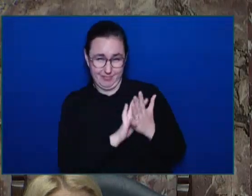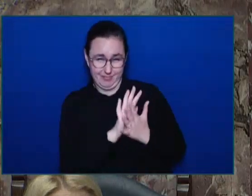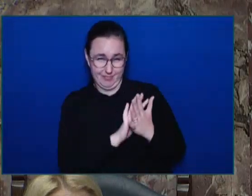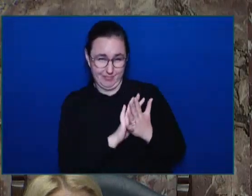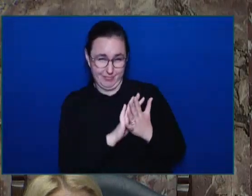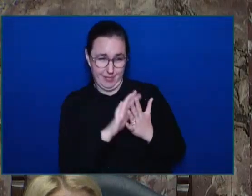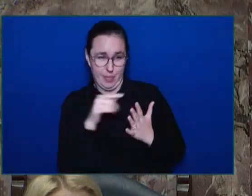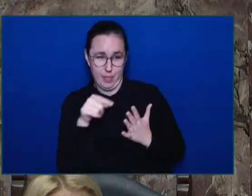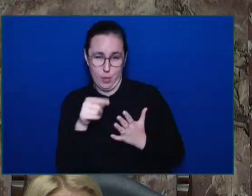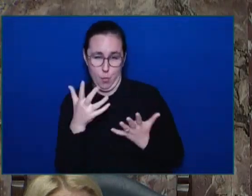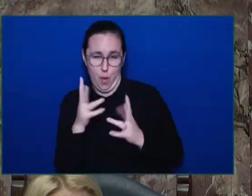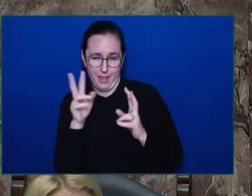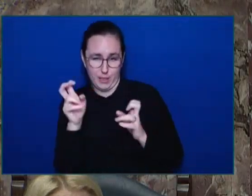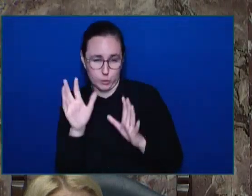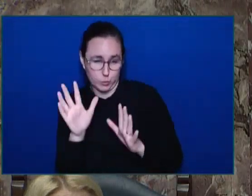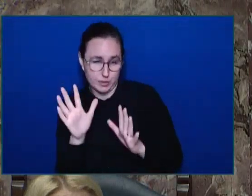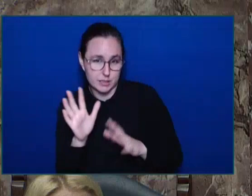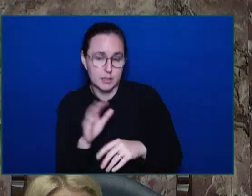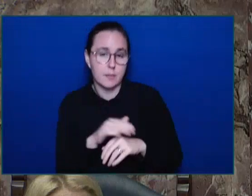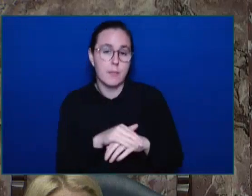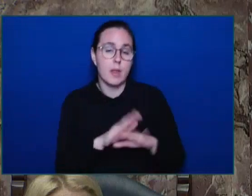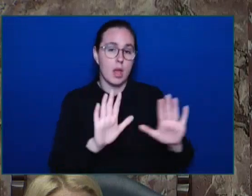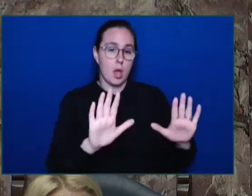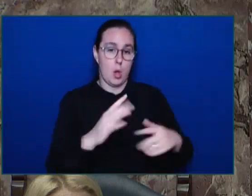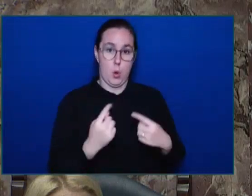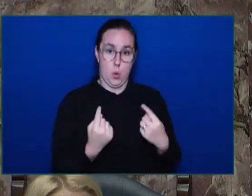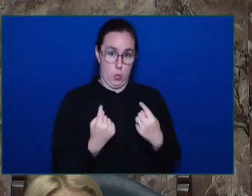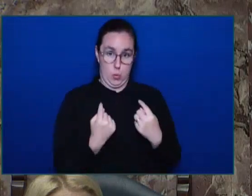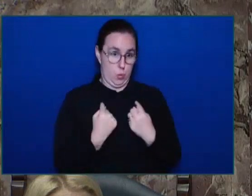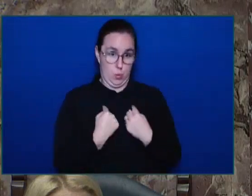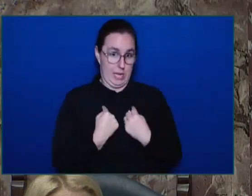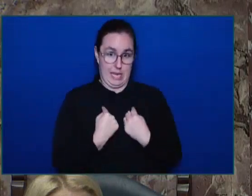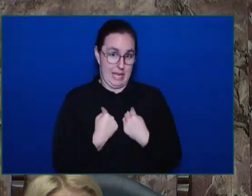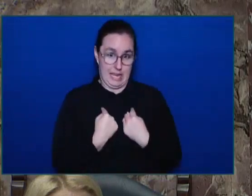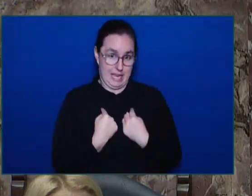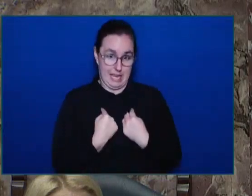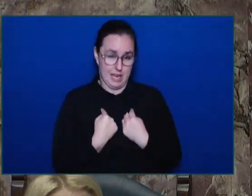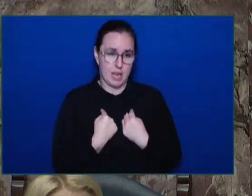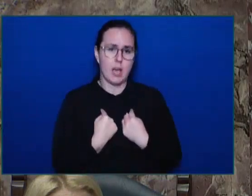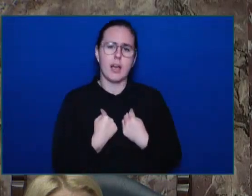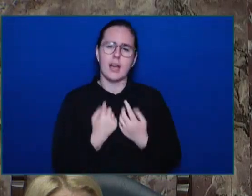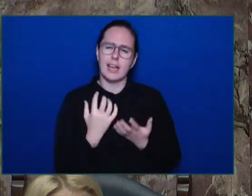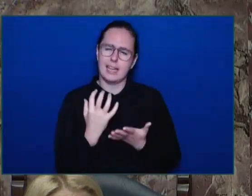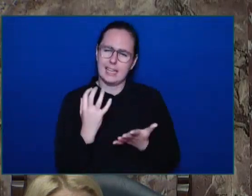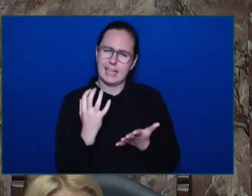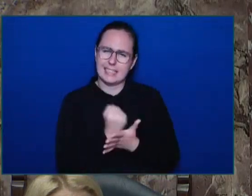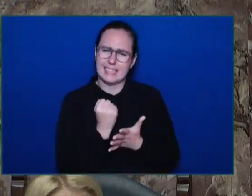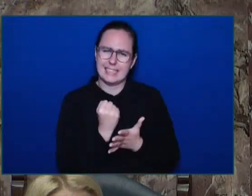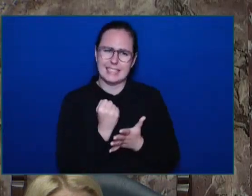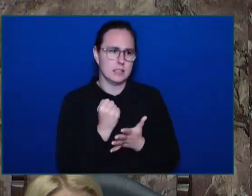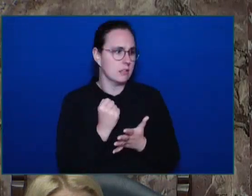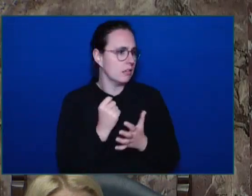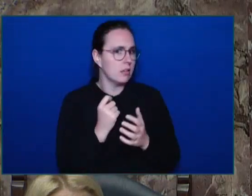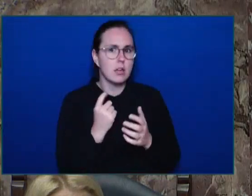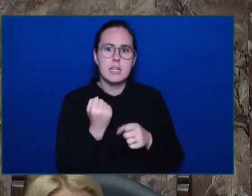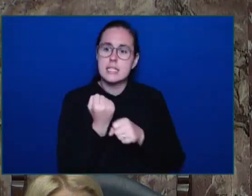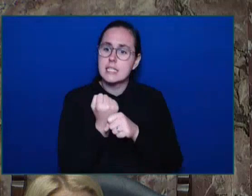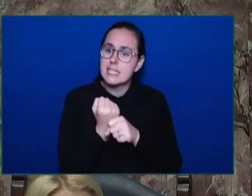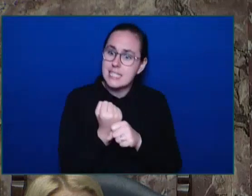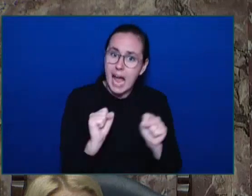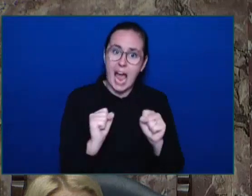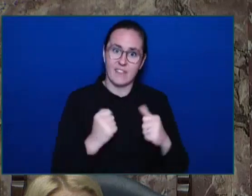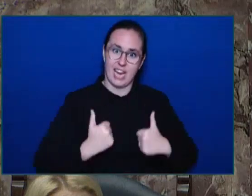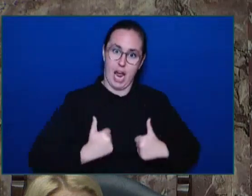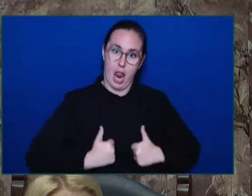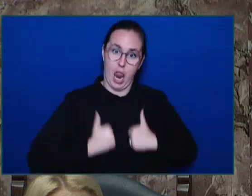are doing everything that we can, Honourable Speaker, to save lives in the context of an unrelenting toxic drug